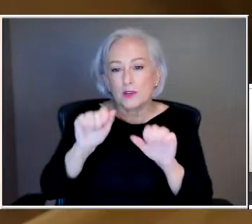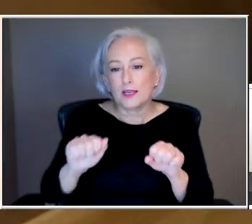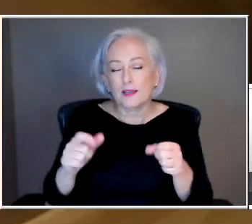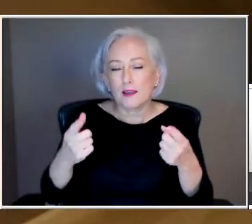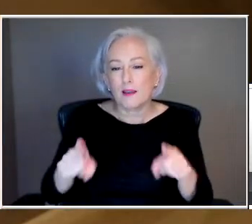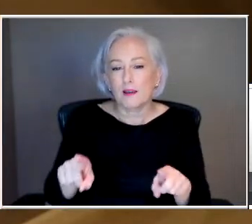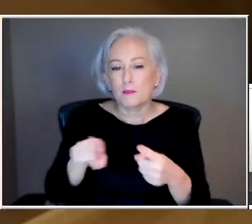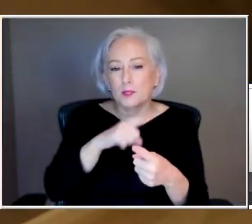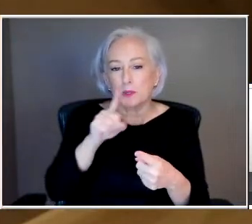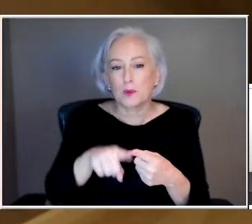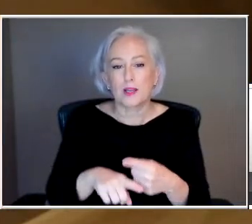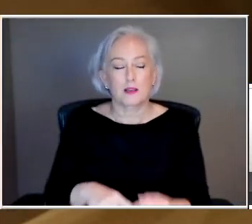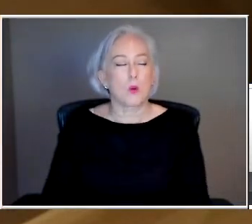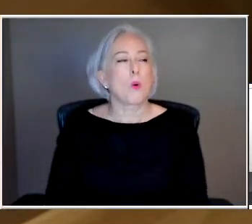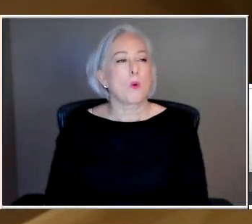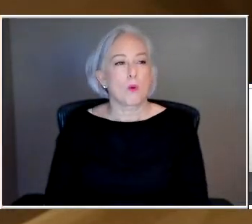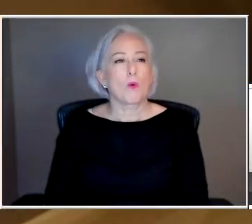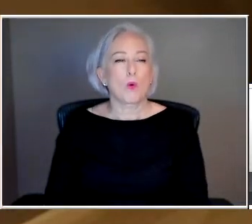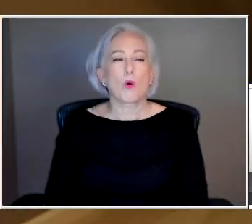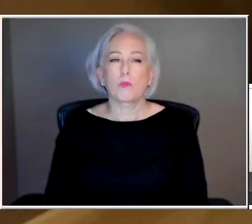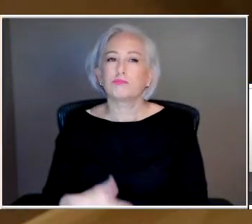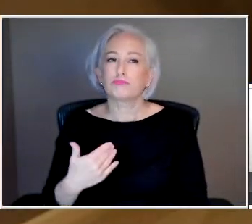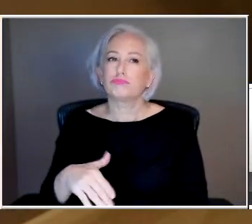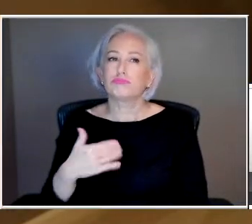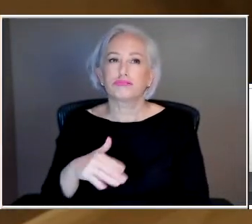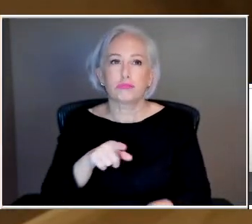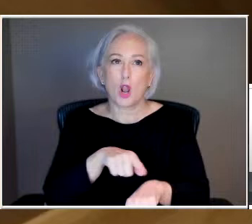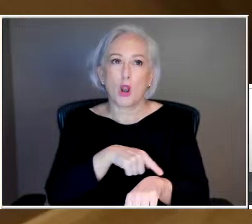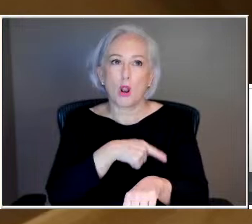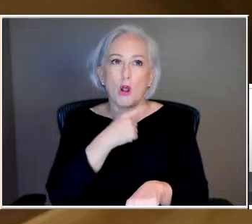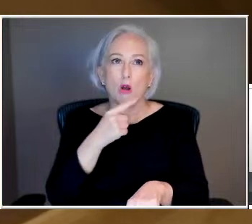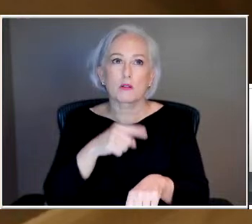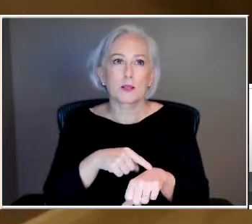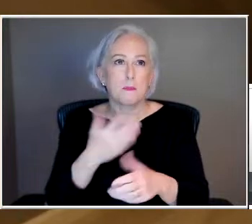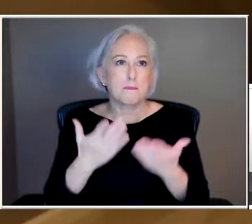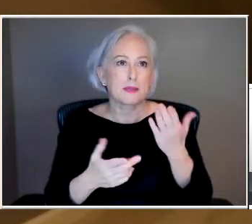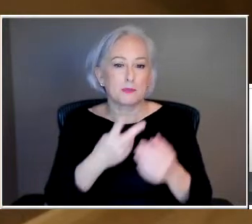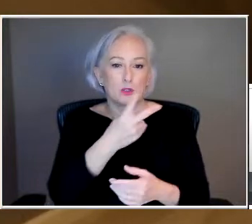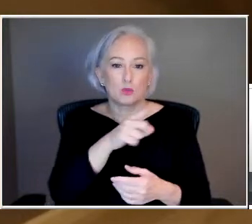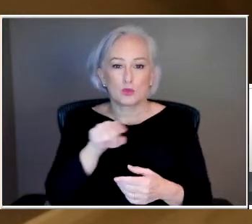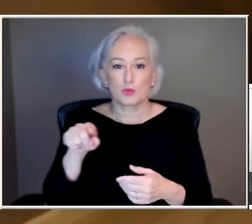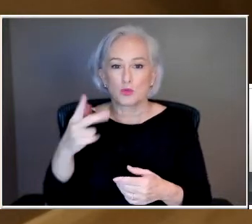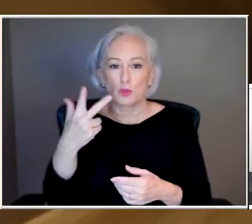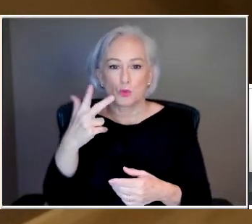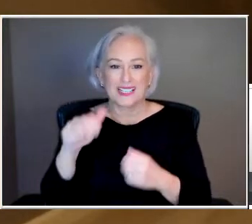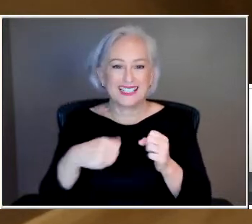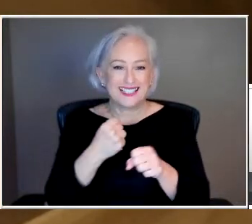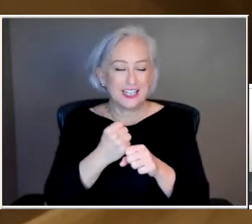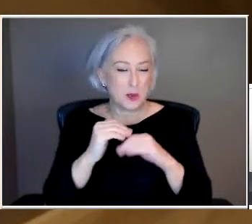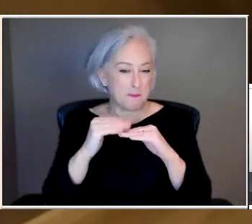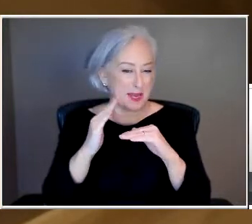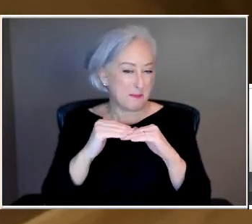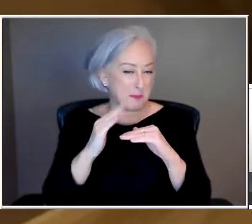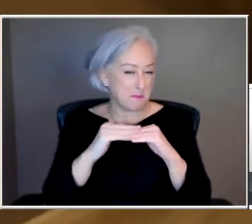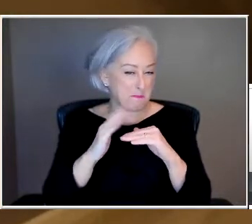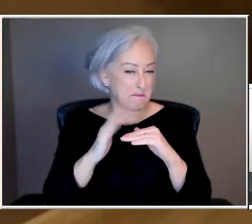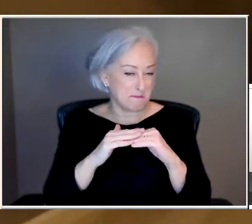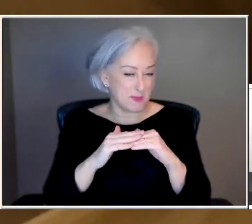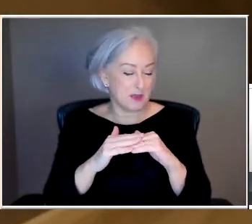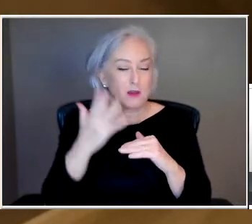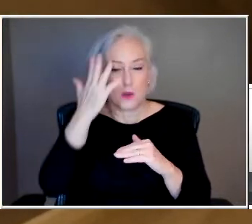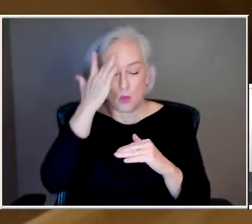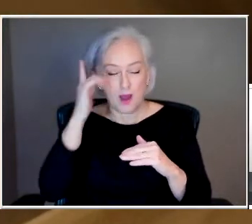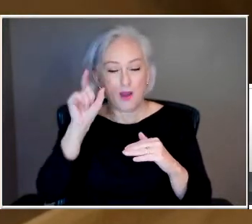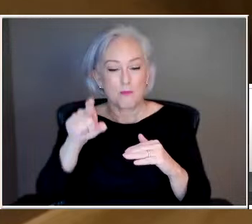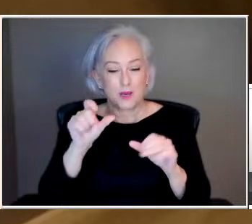It's going to take a little bit of time, at least another 2 to 3 years minimum is what I would say, because we want to wait for these trials to be